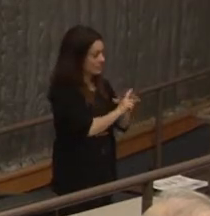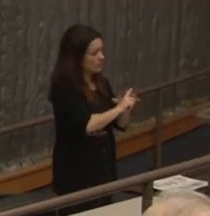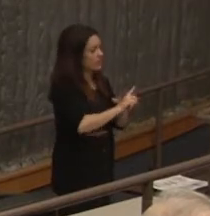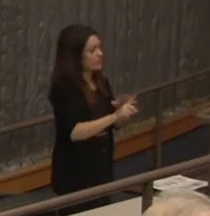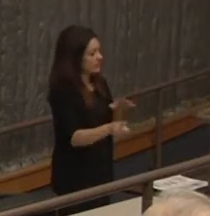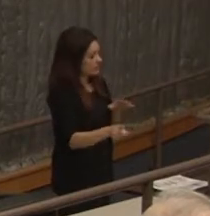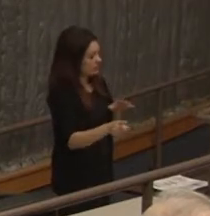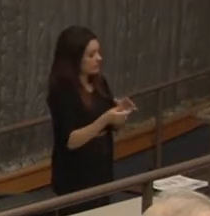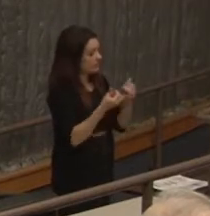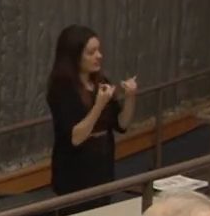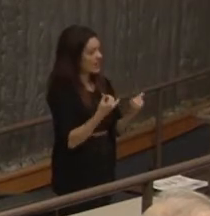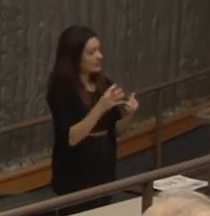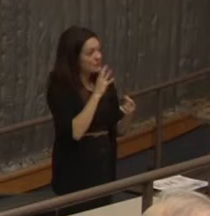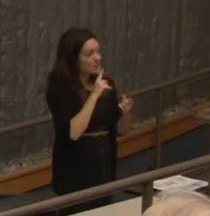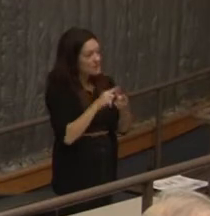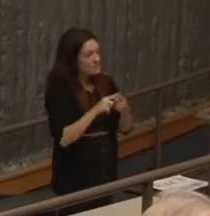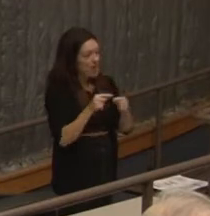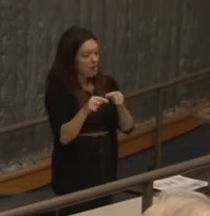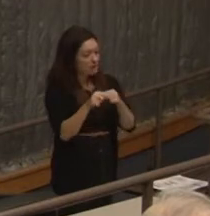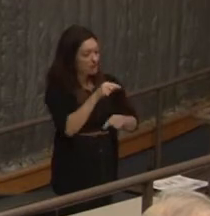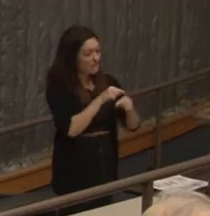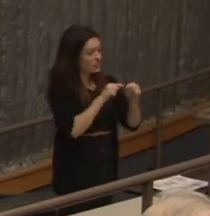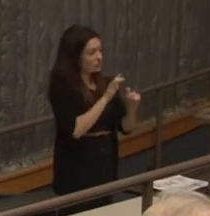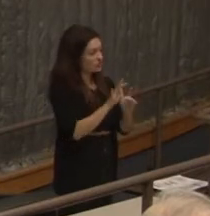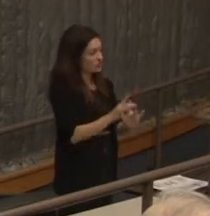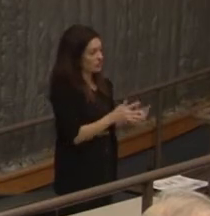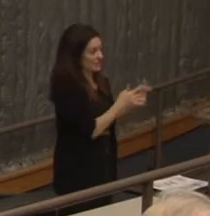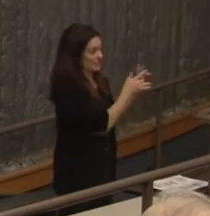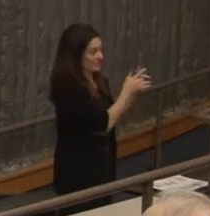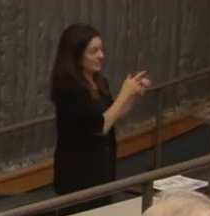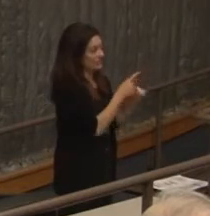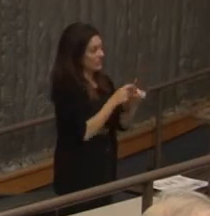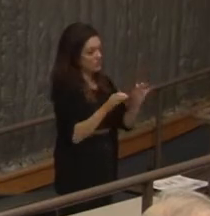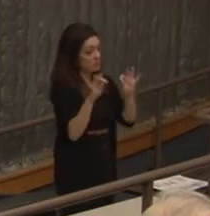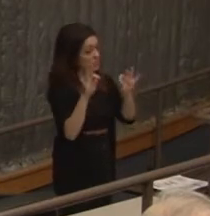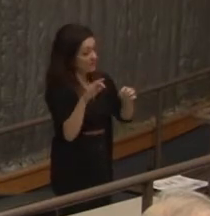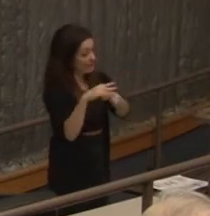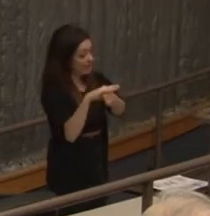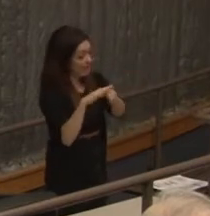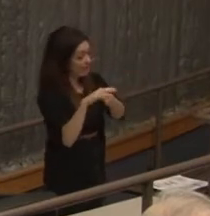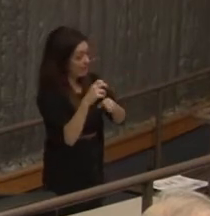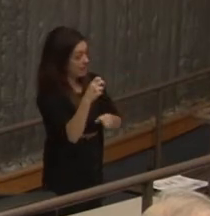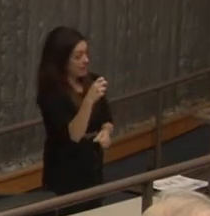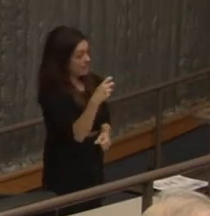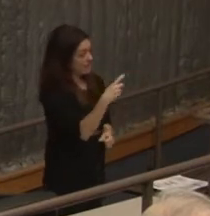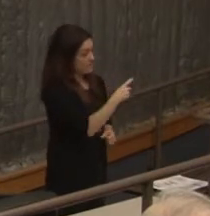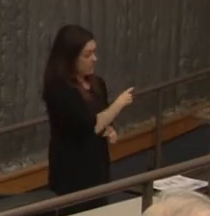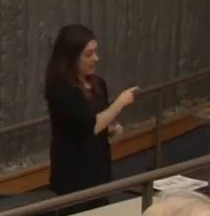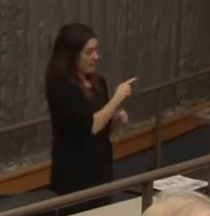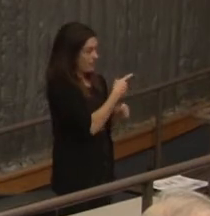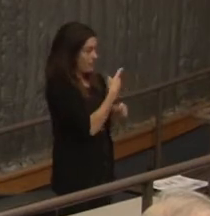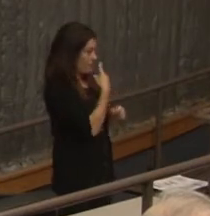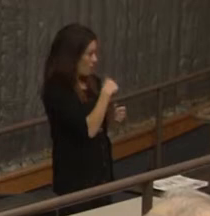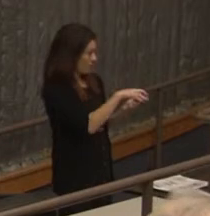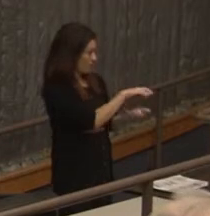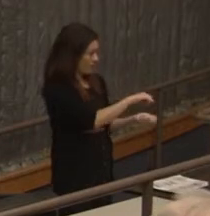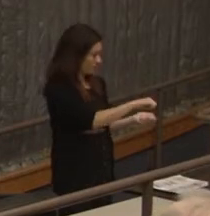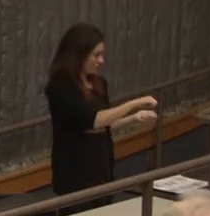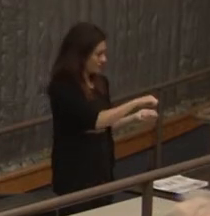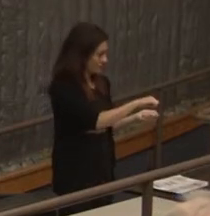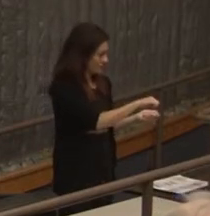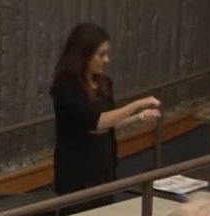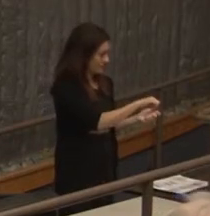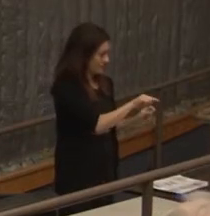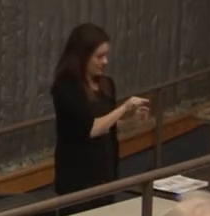of a reverse journey from the promised land back into the realm of destruction.